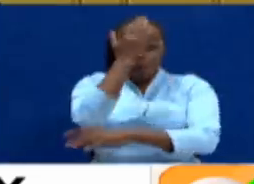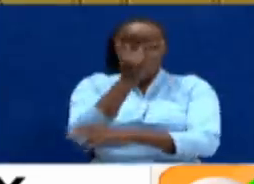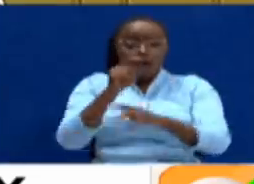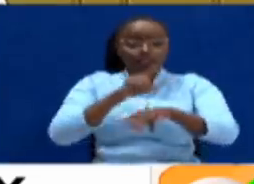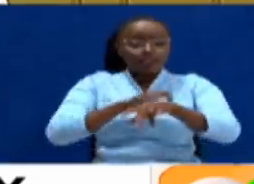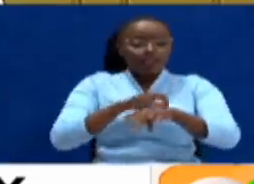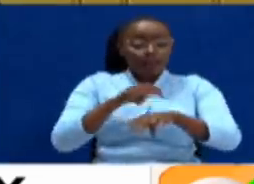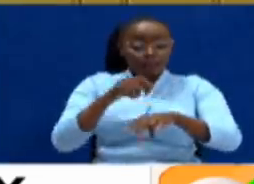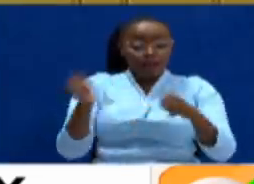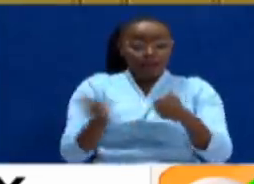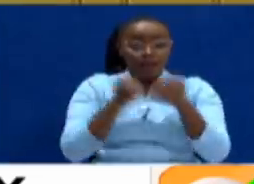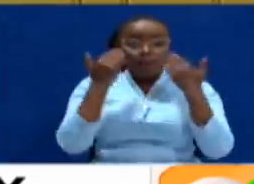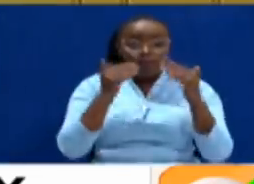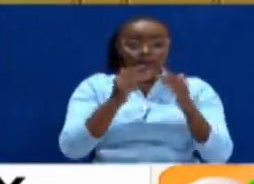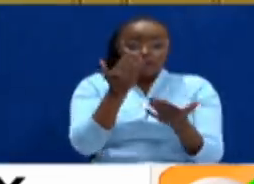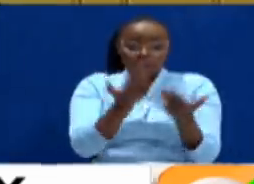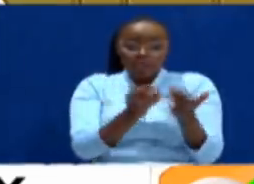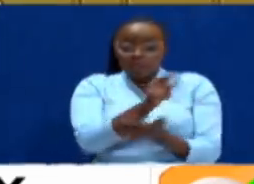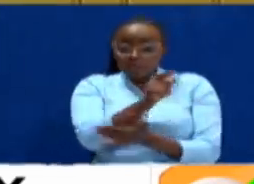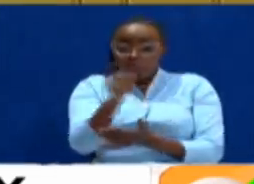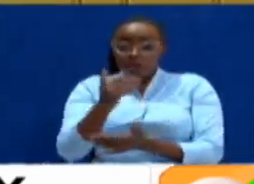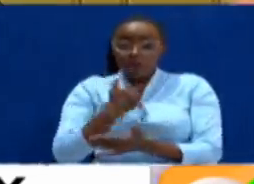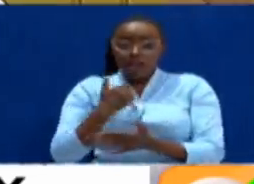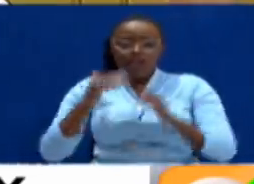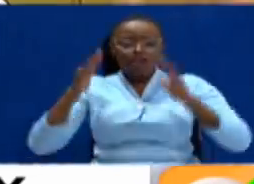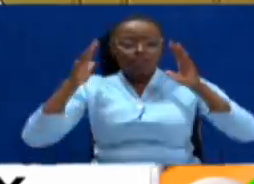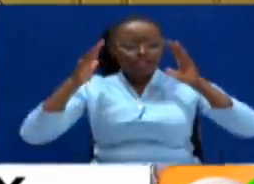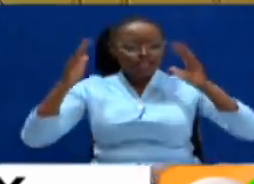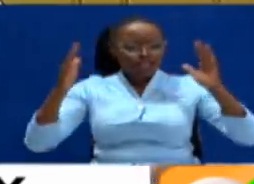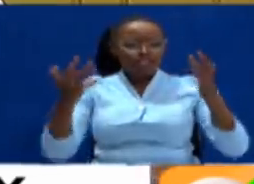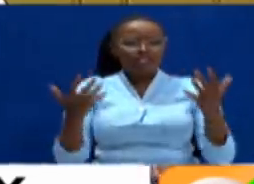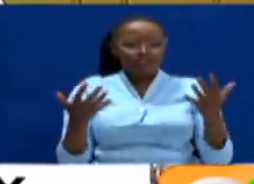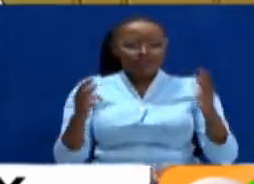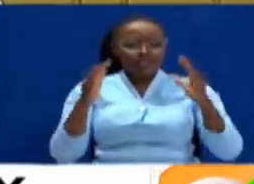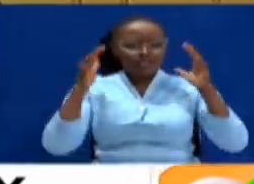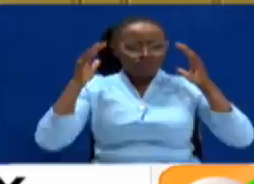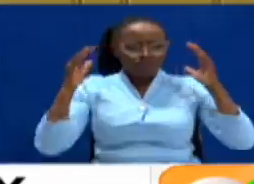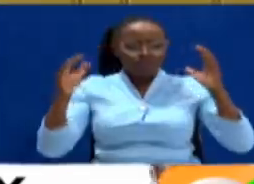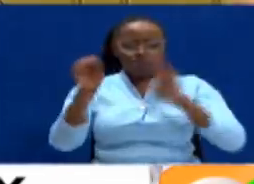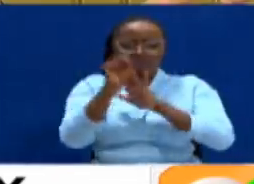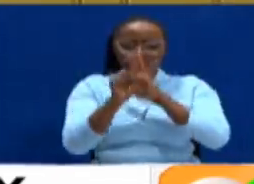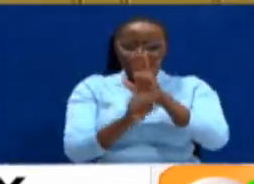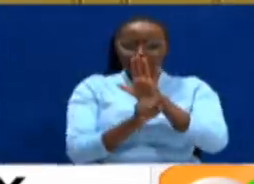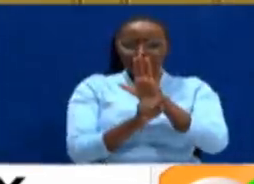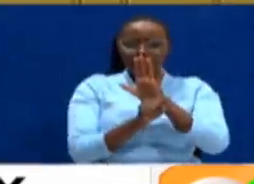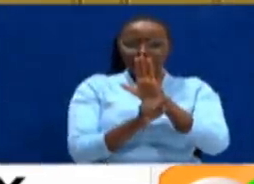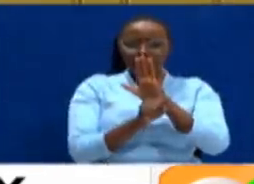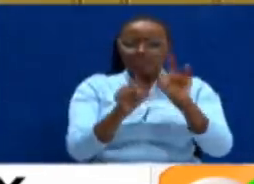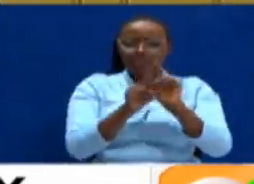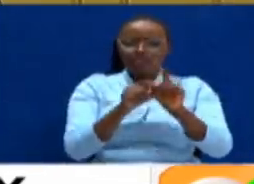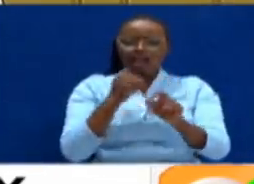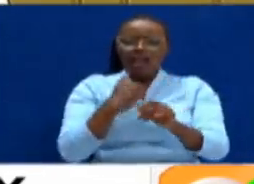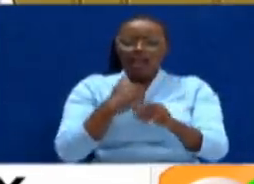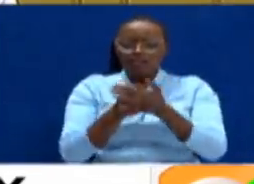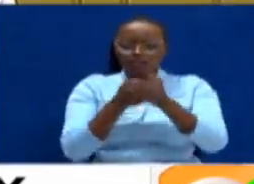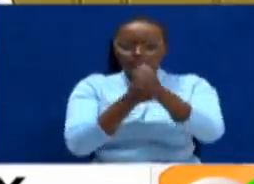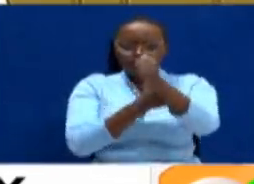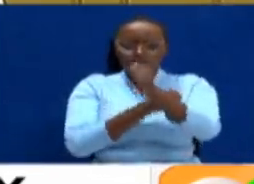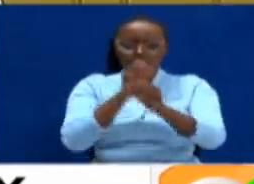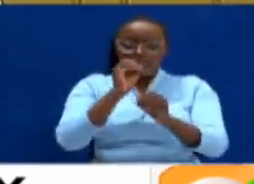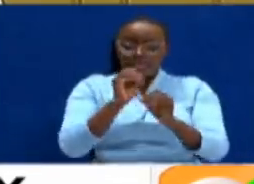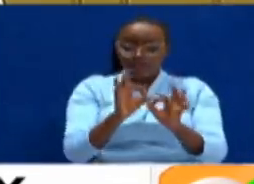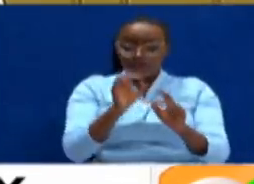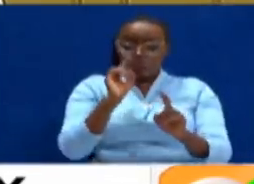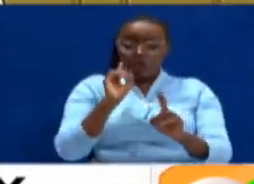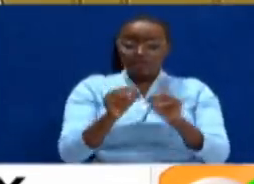eventually the time comes, you might have this huge juggernaut of state machinery rallying behind you if you're running